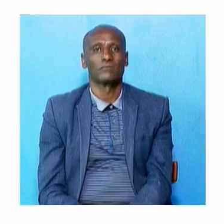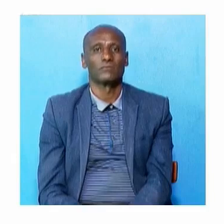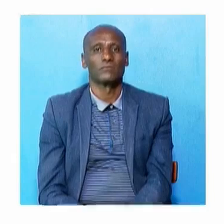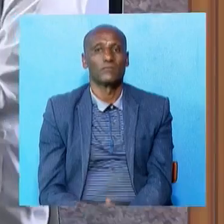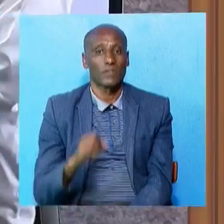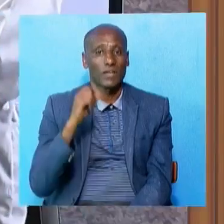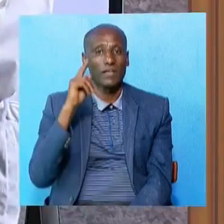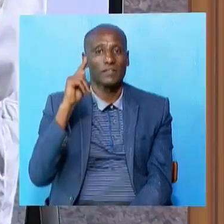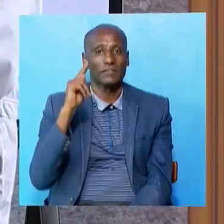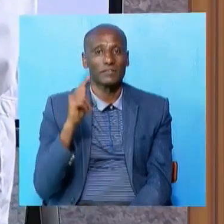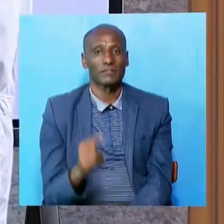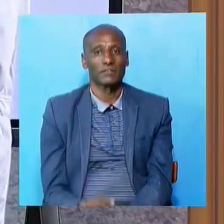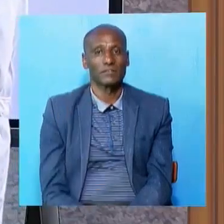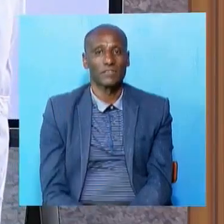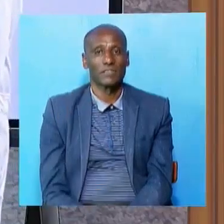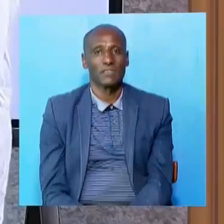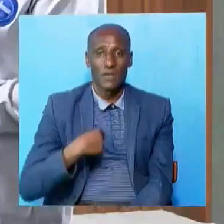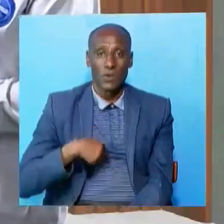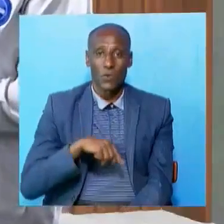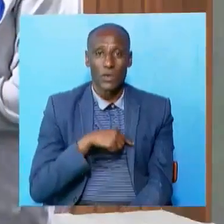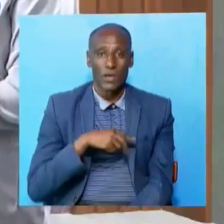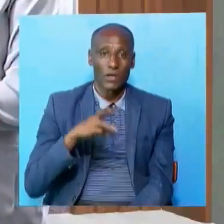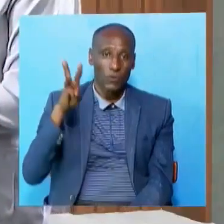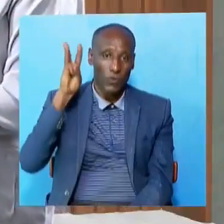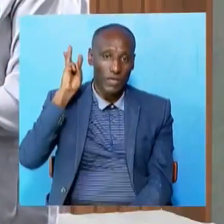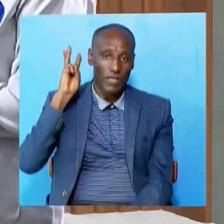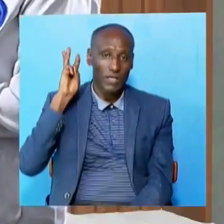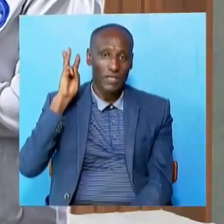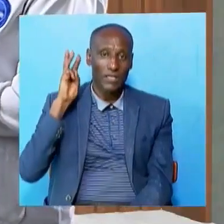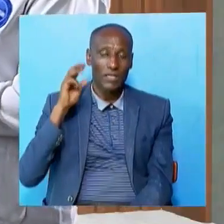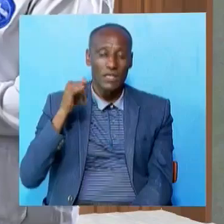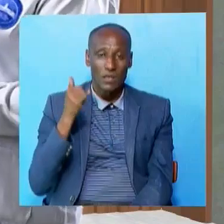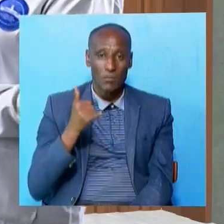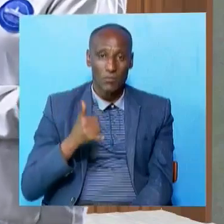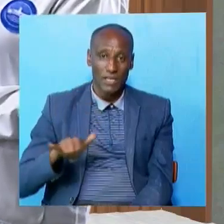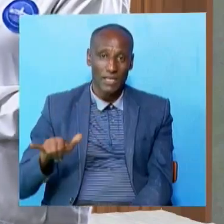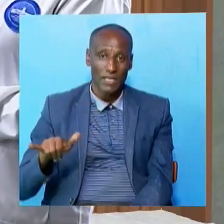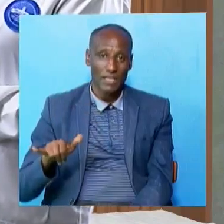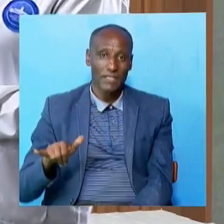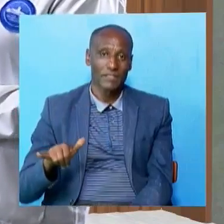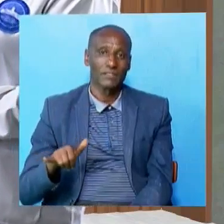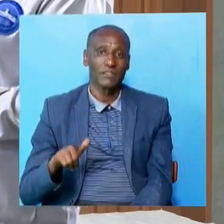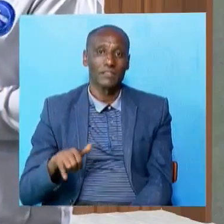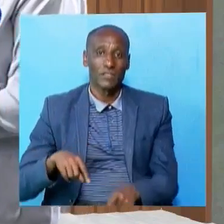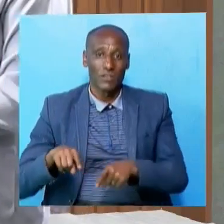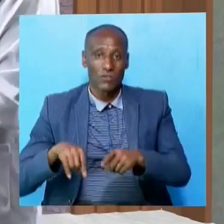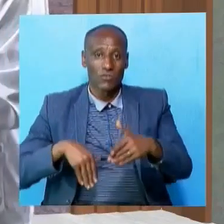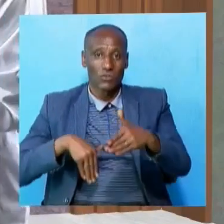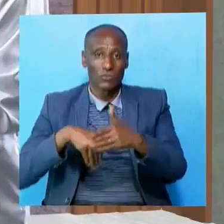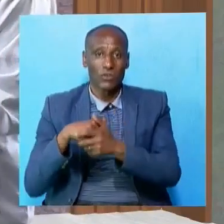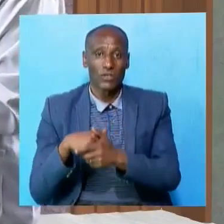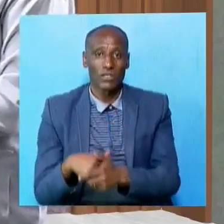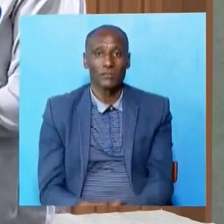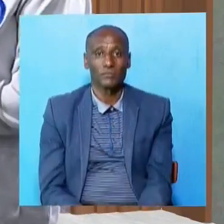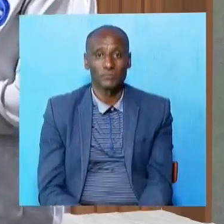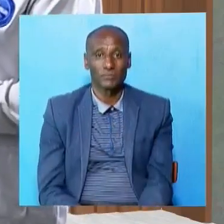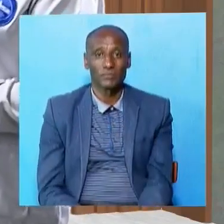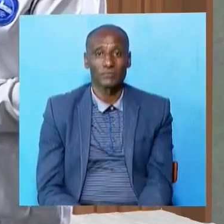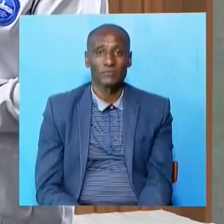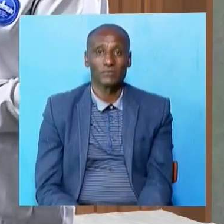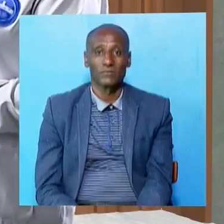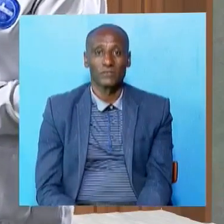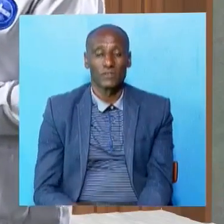Yes, it's better to refer this one. We were playing football. We were